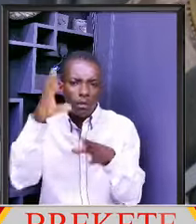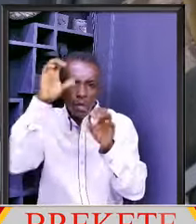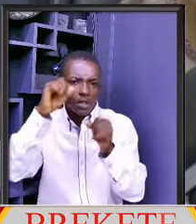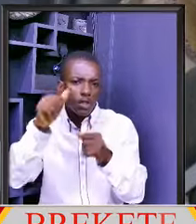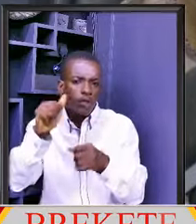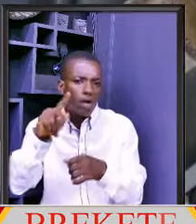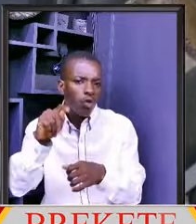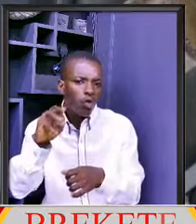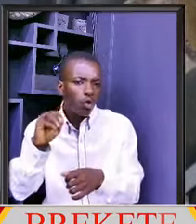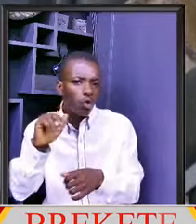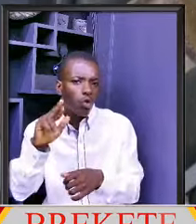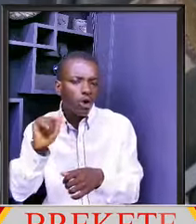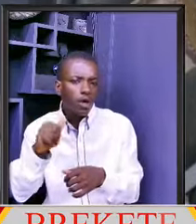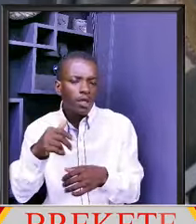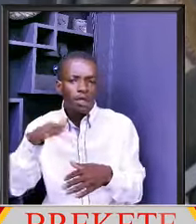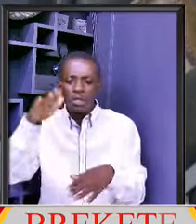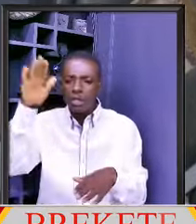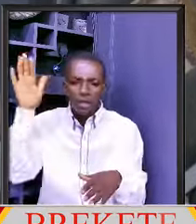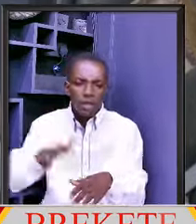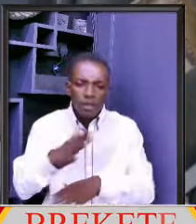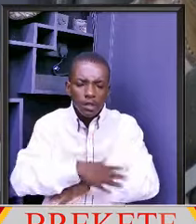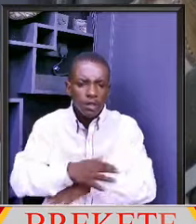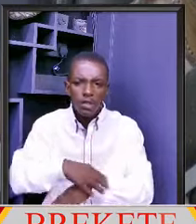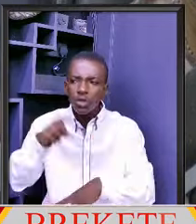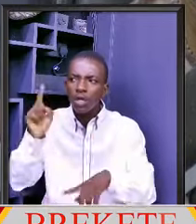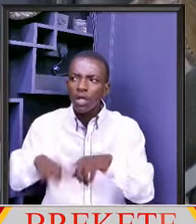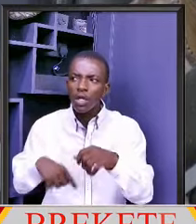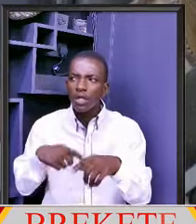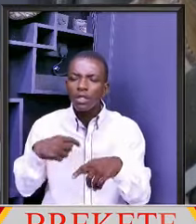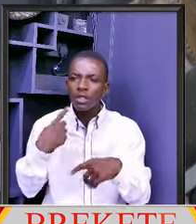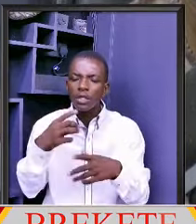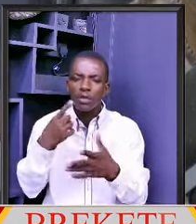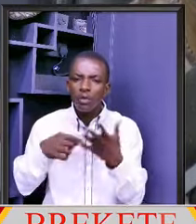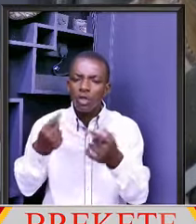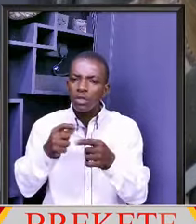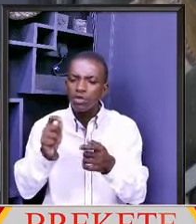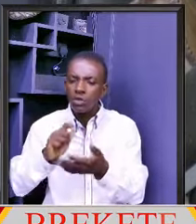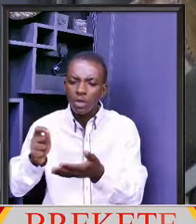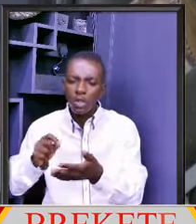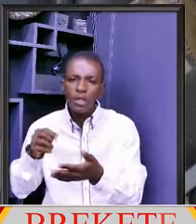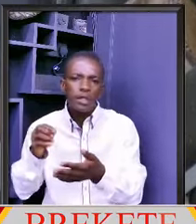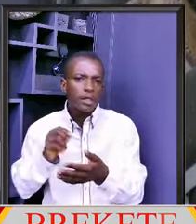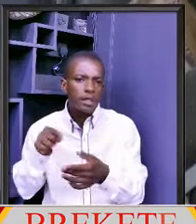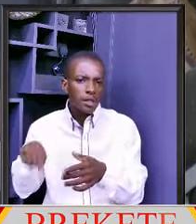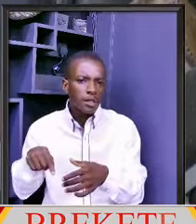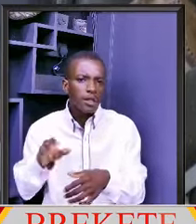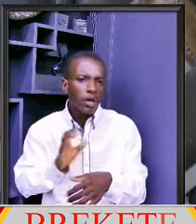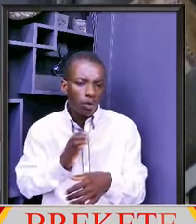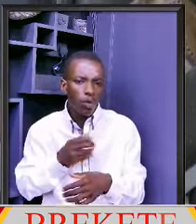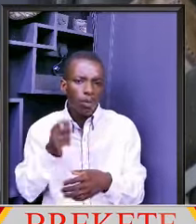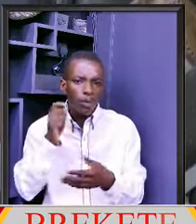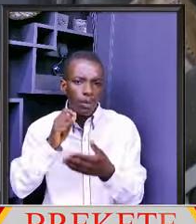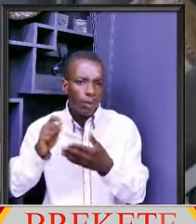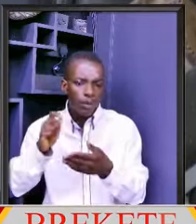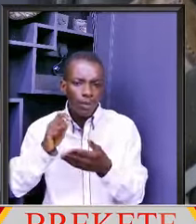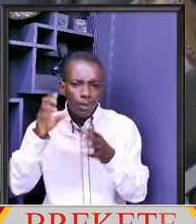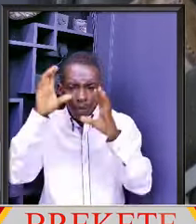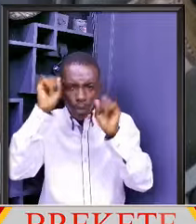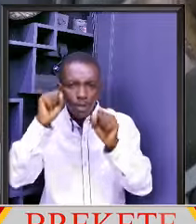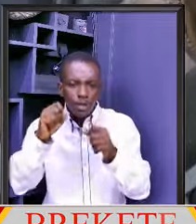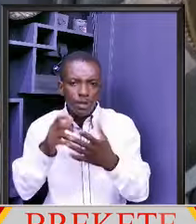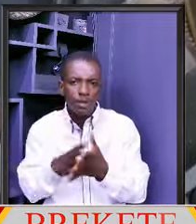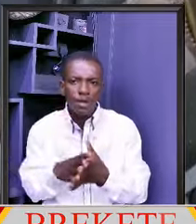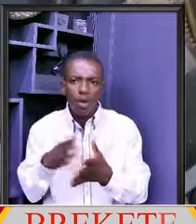of Akomoran. And I hit the table. I said, you can't telegide him on what he's going to write. This is our president. You can't telegide